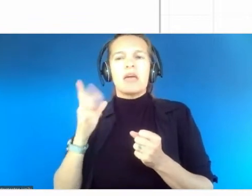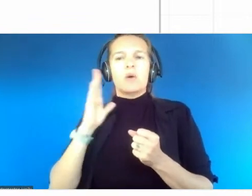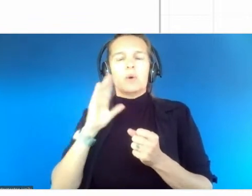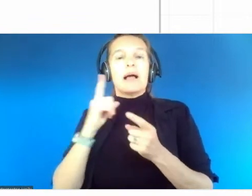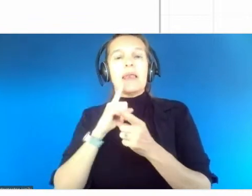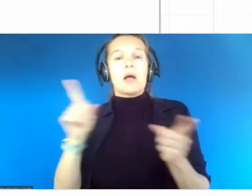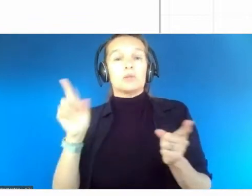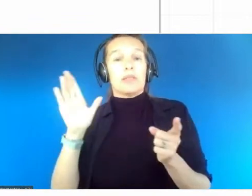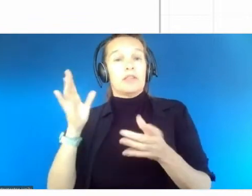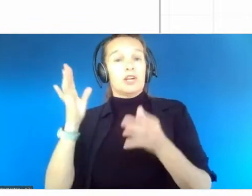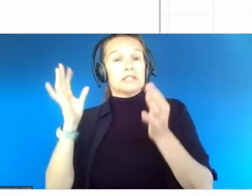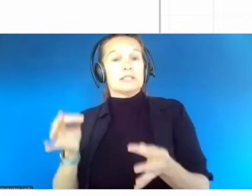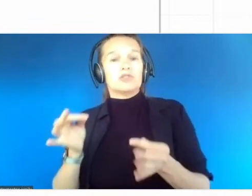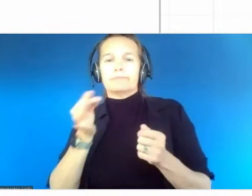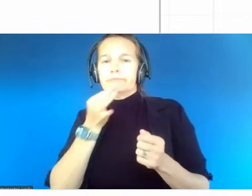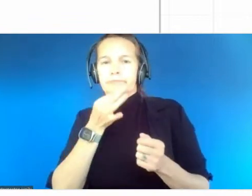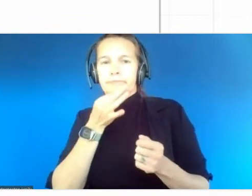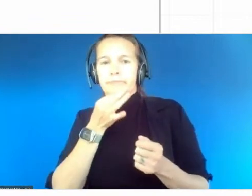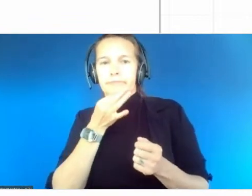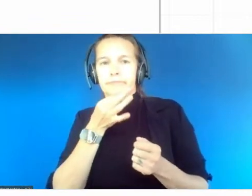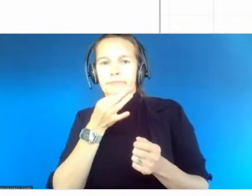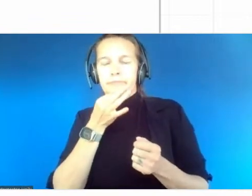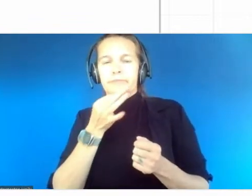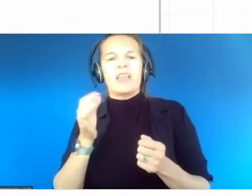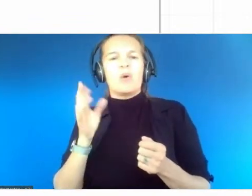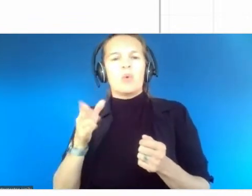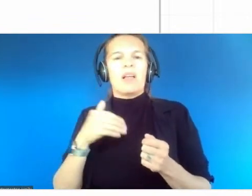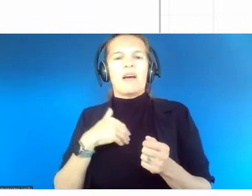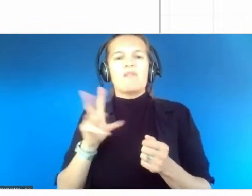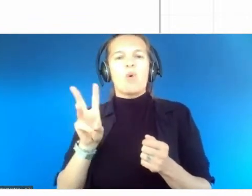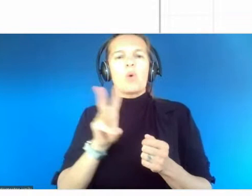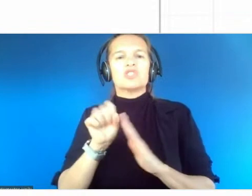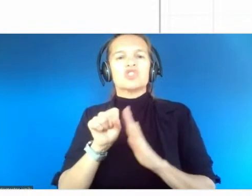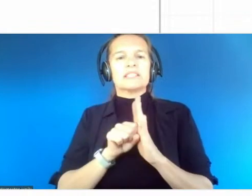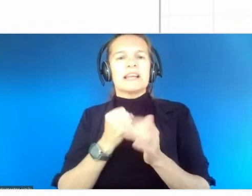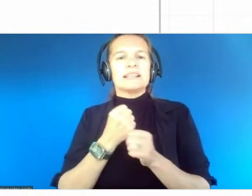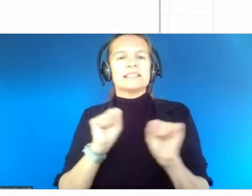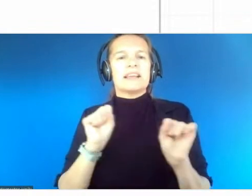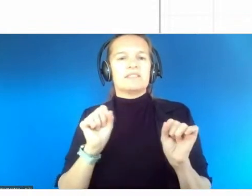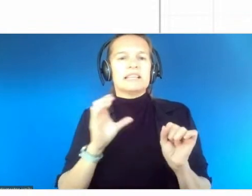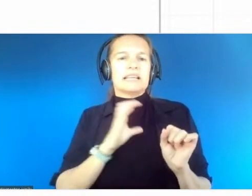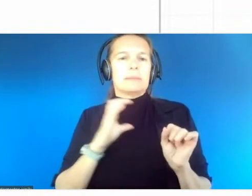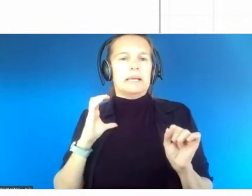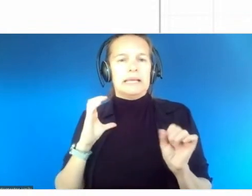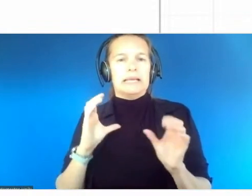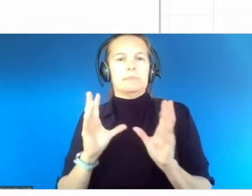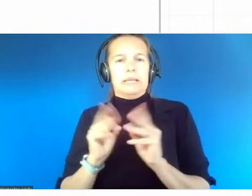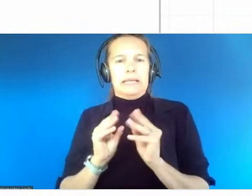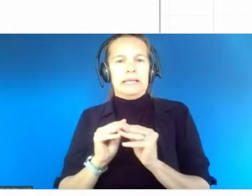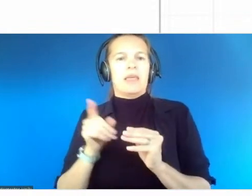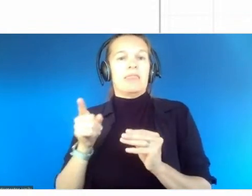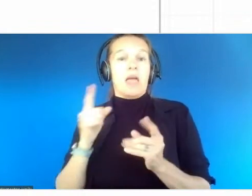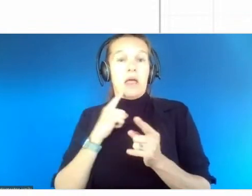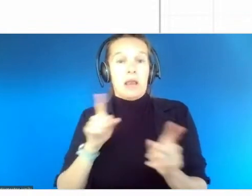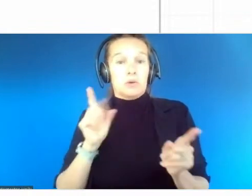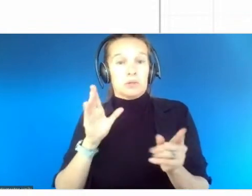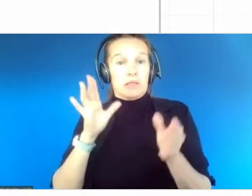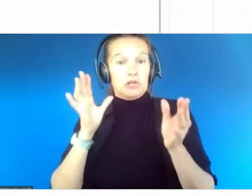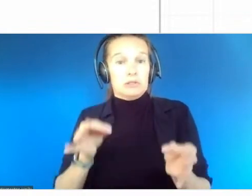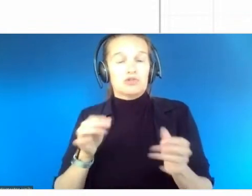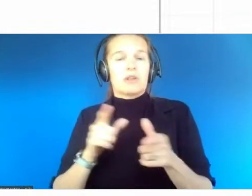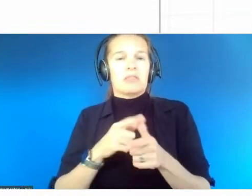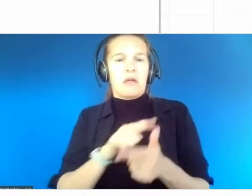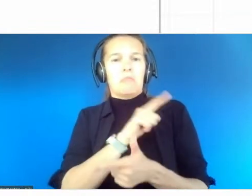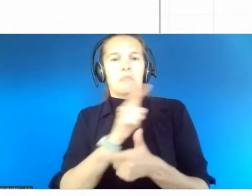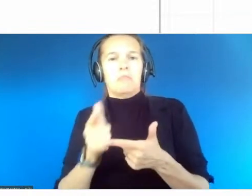announce their decision after the Western States Safety Committee announces their decisions and recommendations, and these two are